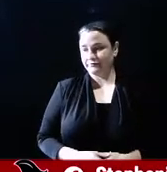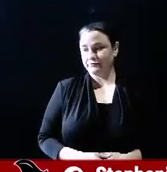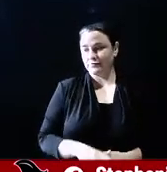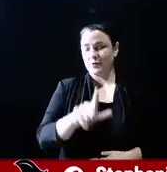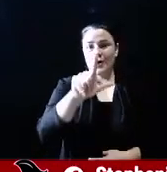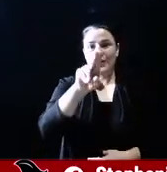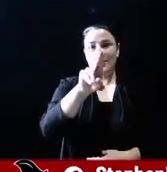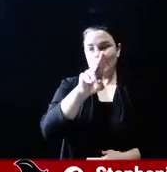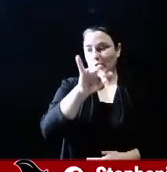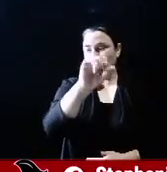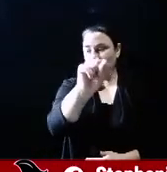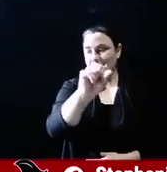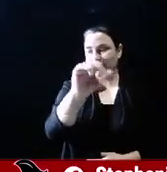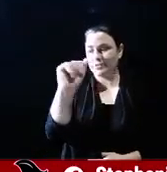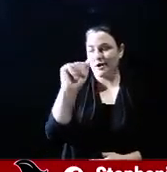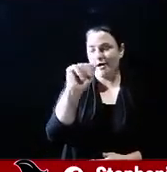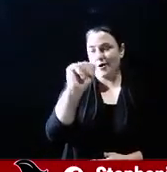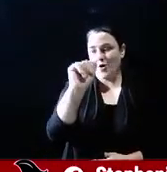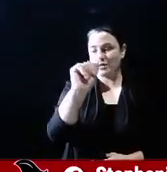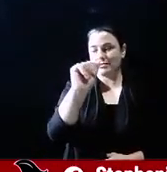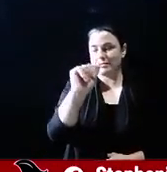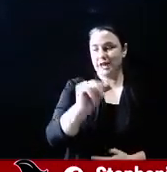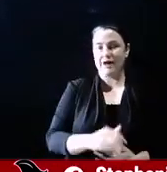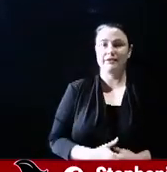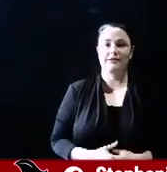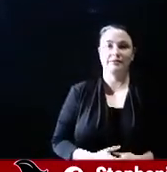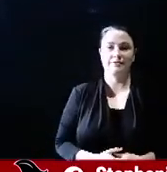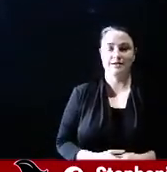Luis Acosta.